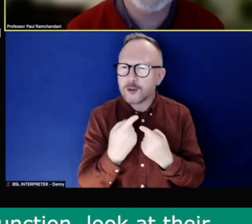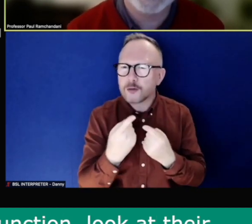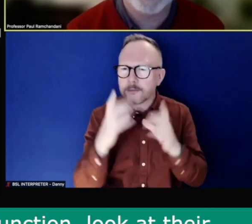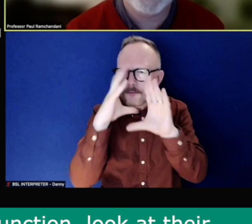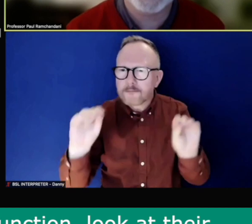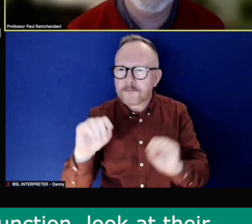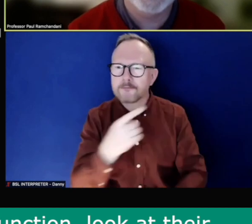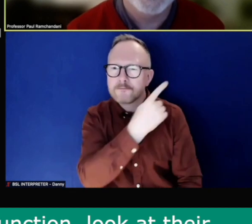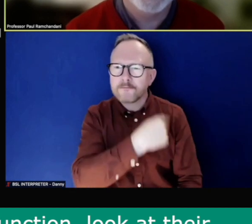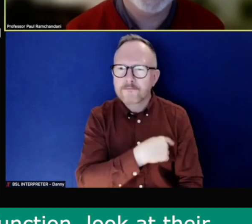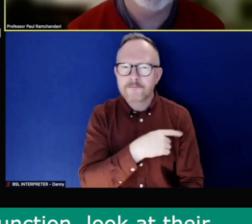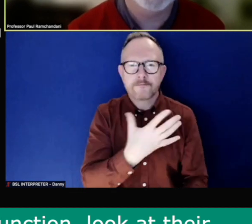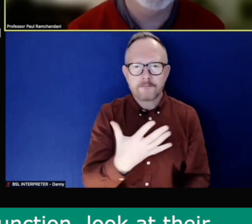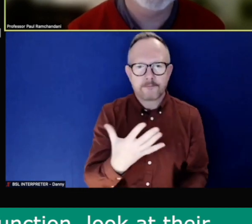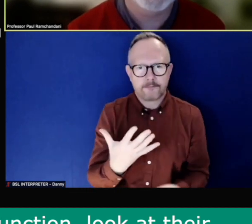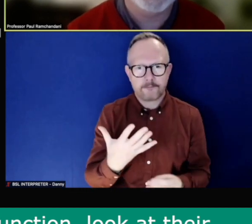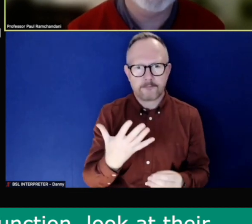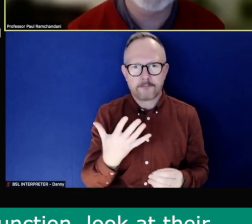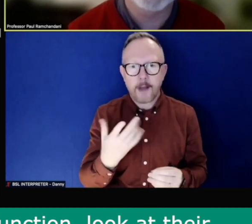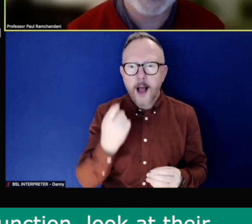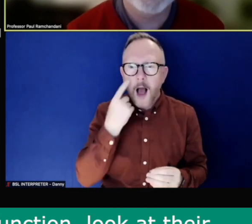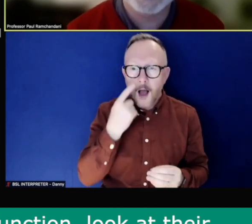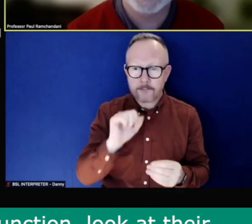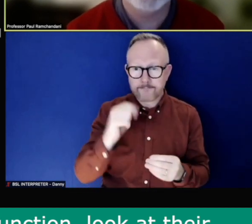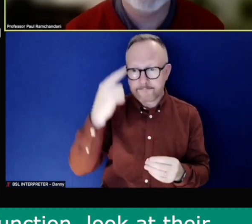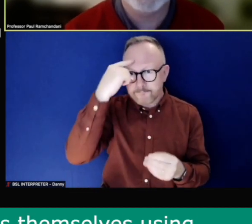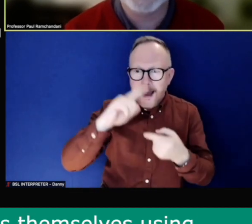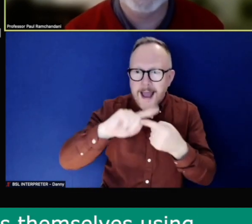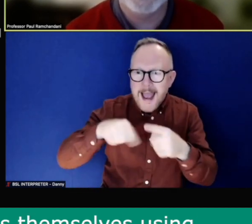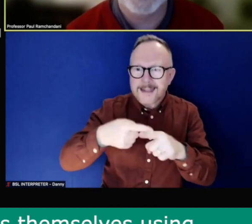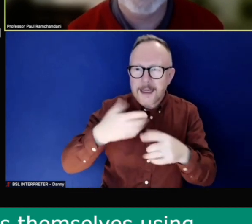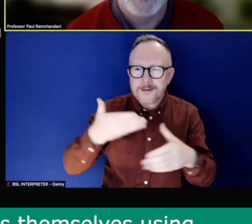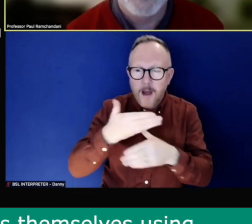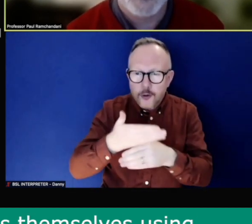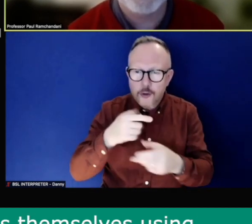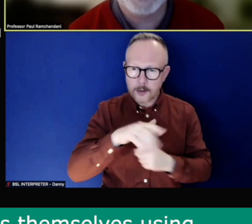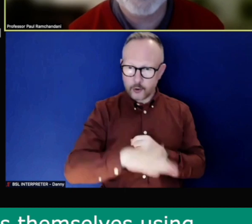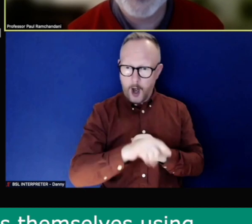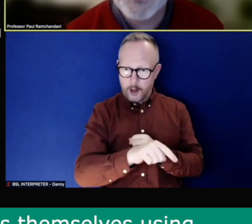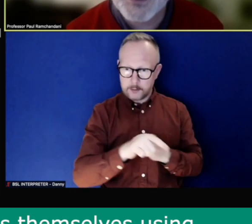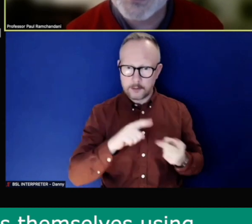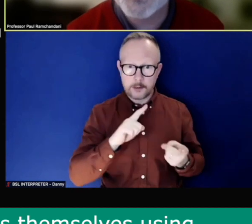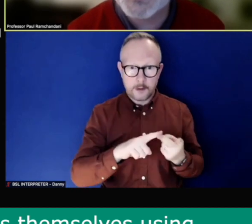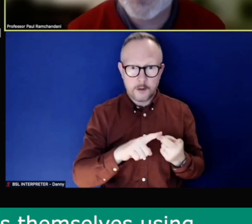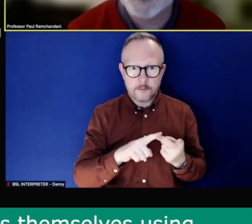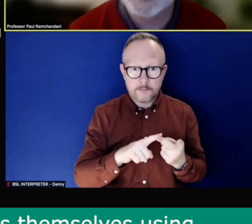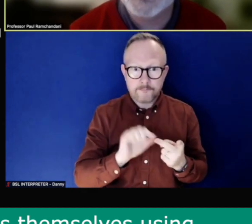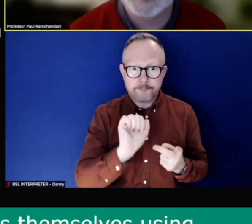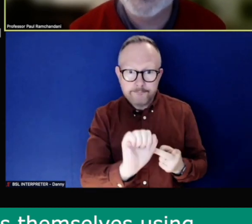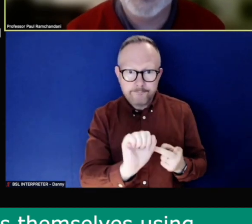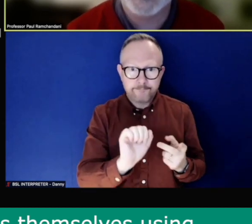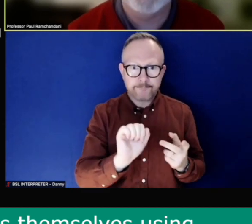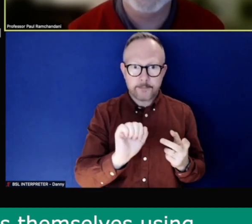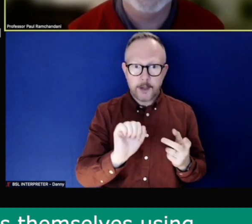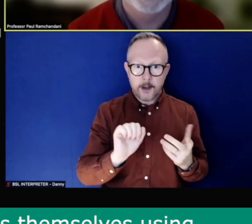children's executive function, look at their emotional reactivity. We were able to look at how children view things themselves